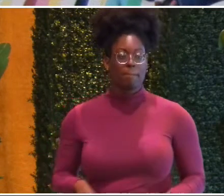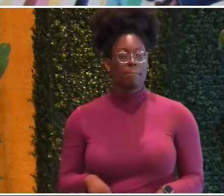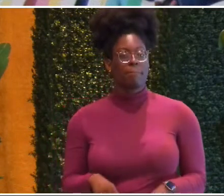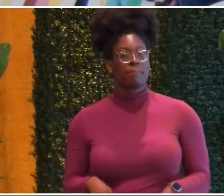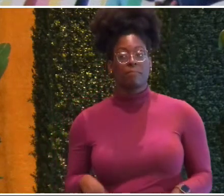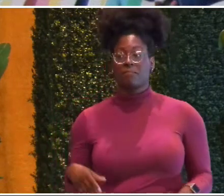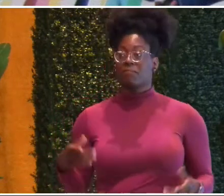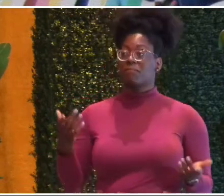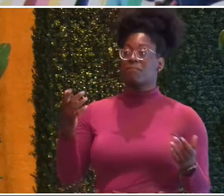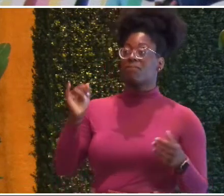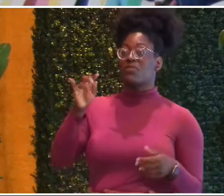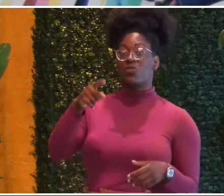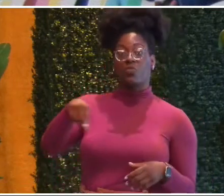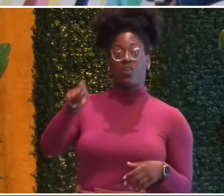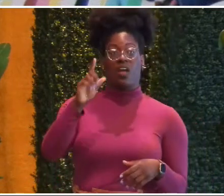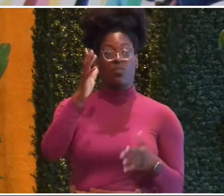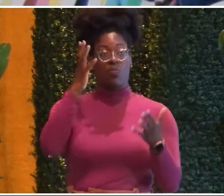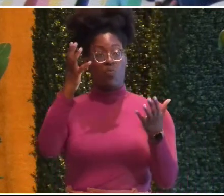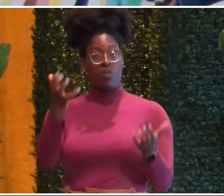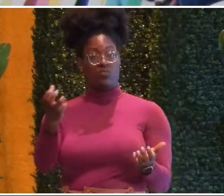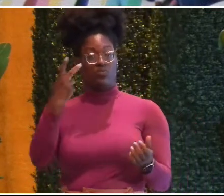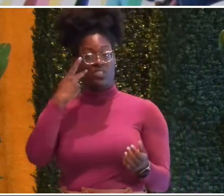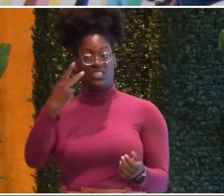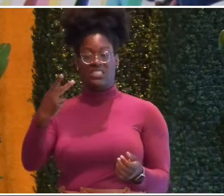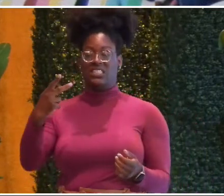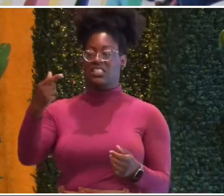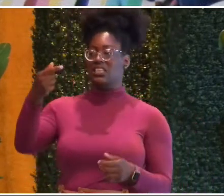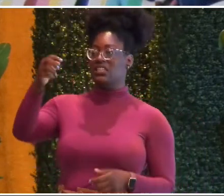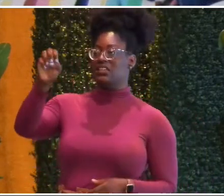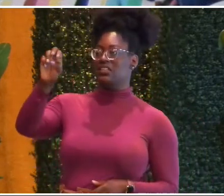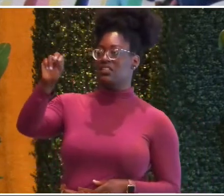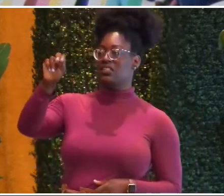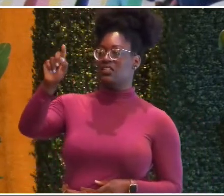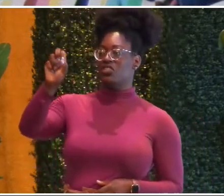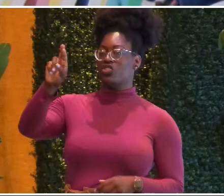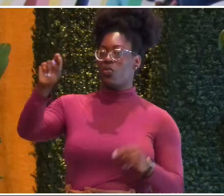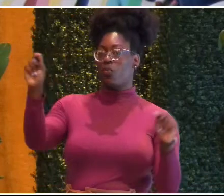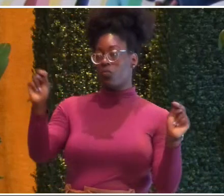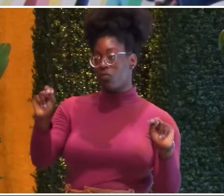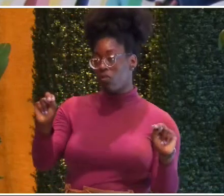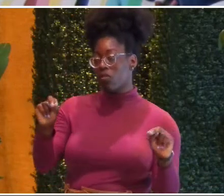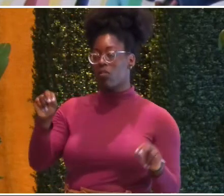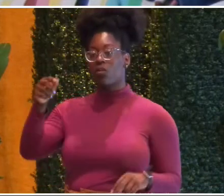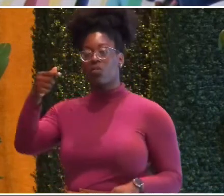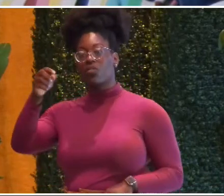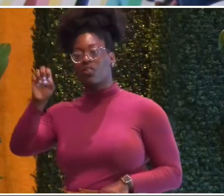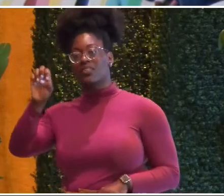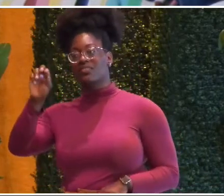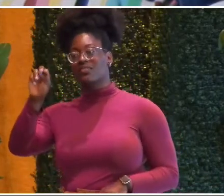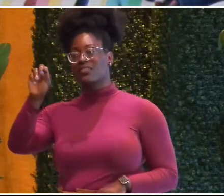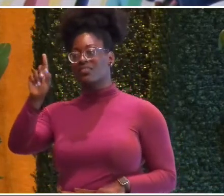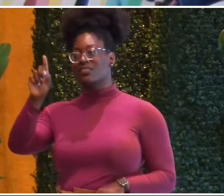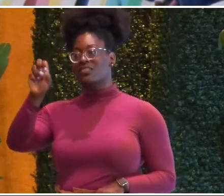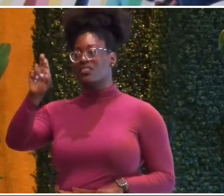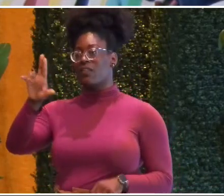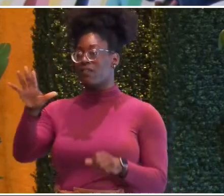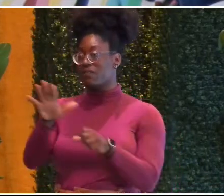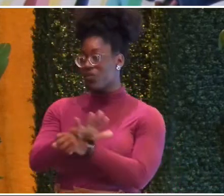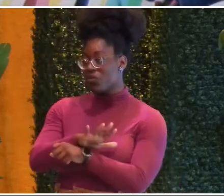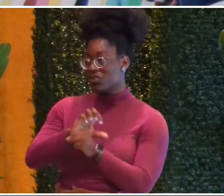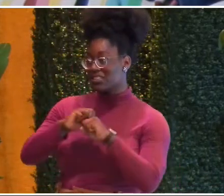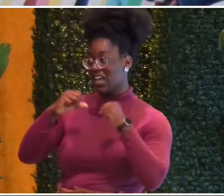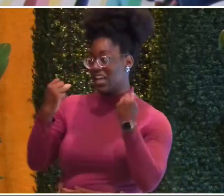a gender full society. And so I know there are a lot of parents in the room. I know that we all have our